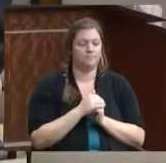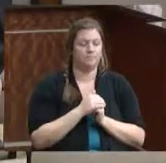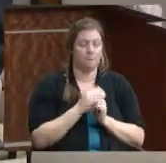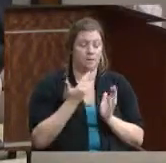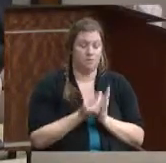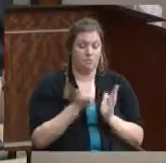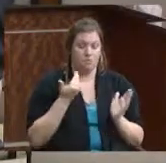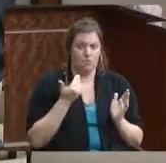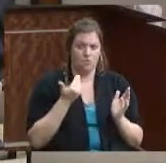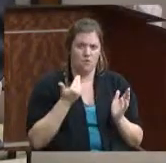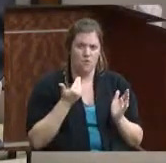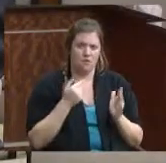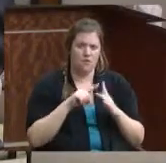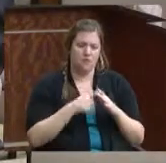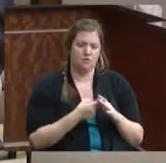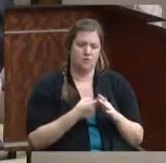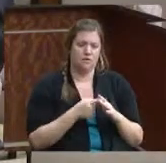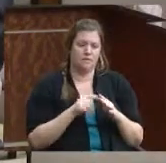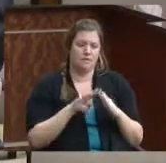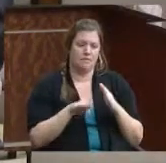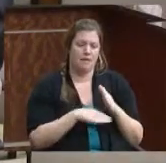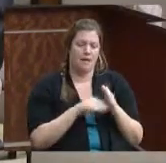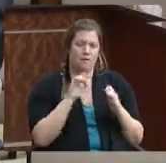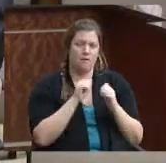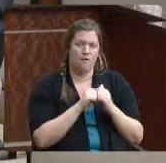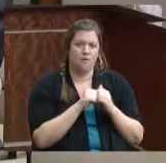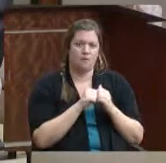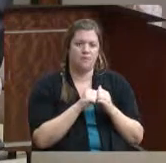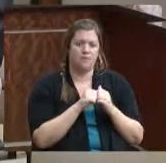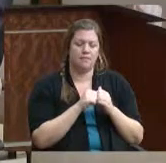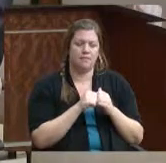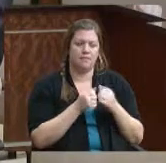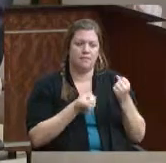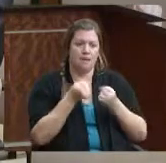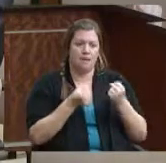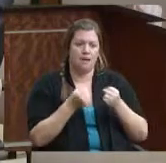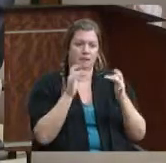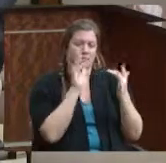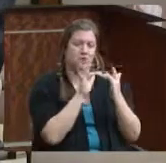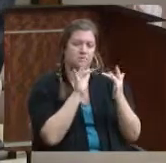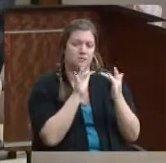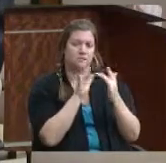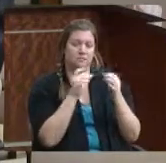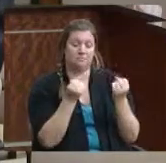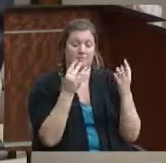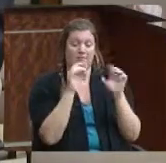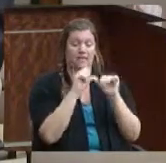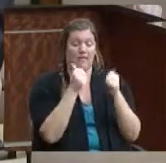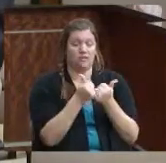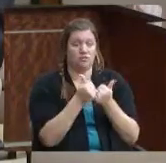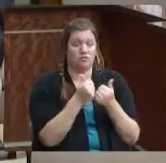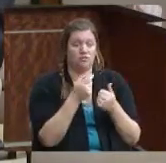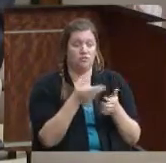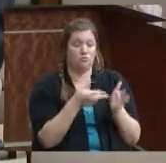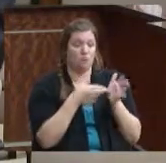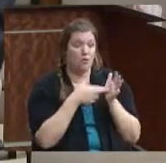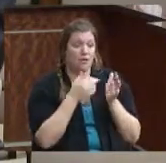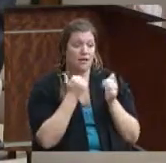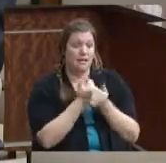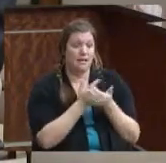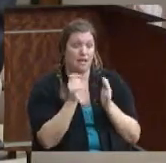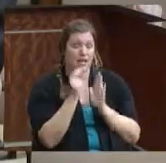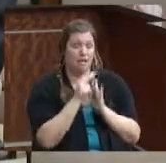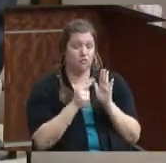Prior to assembling a bid package for the purchase of these vehicles, the department contacted several agencies to inquire if there were any current